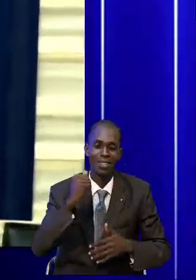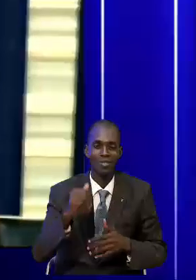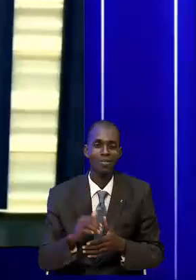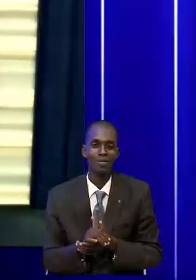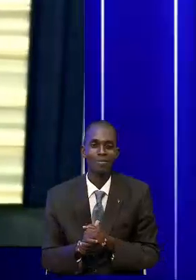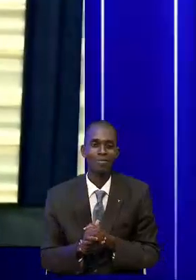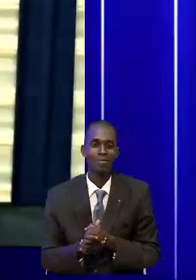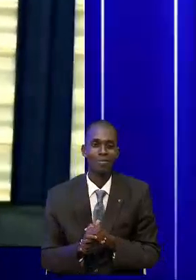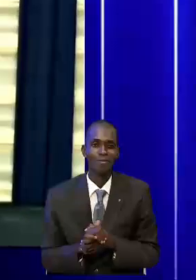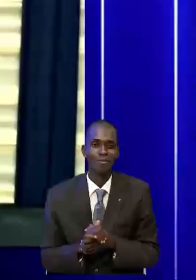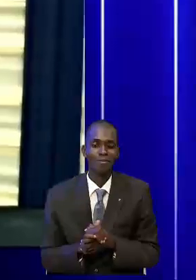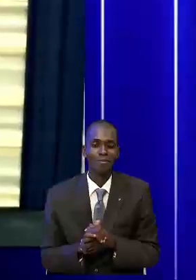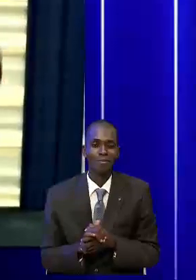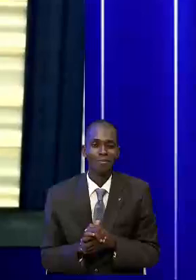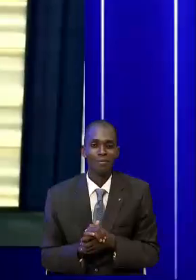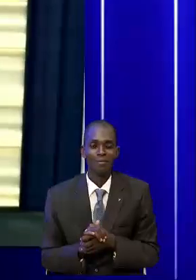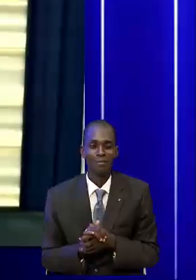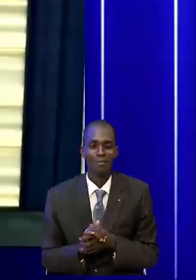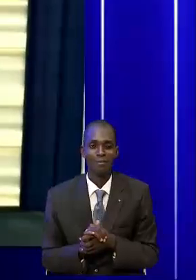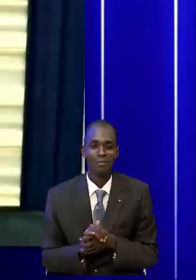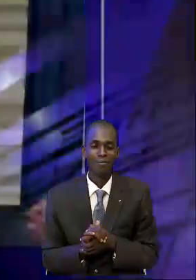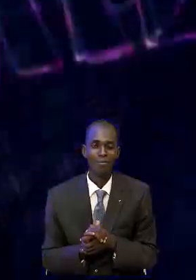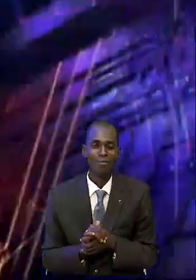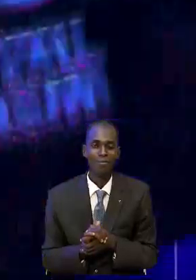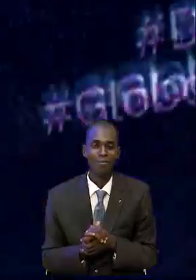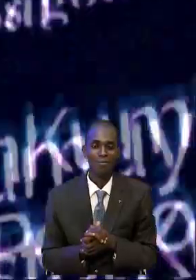Praise the Lord!